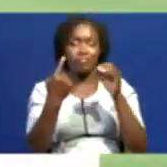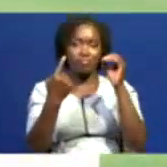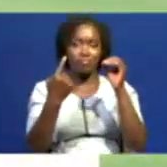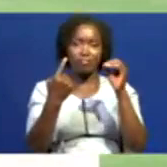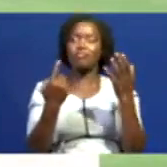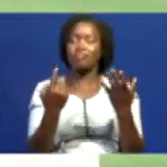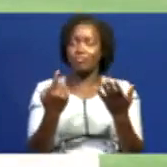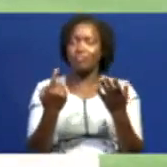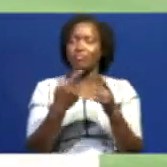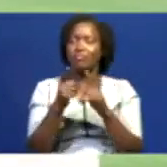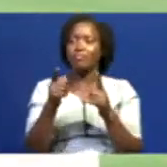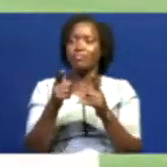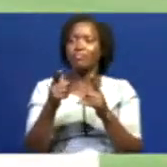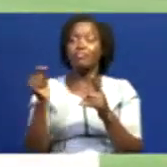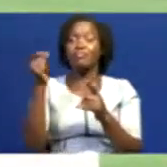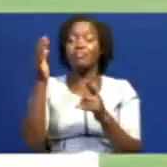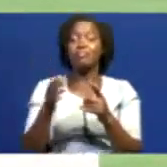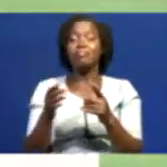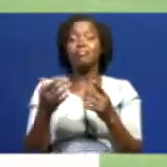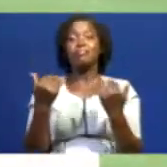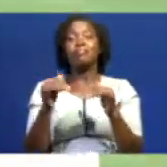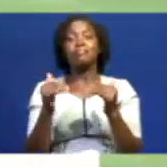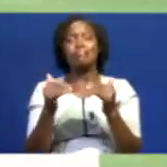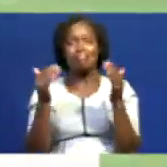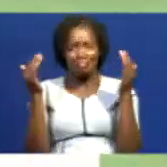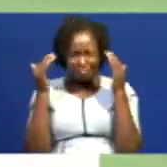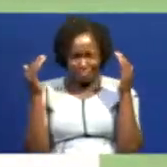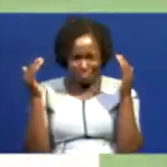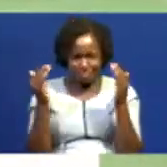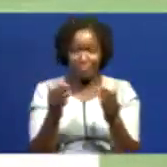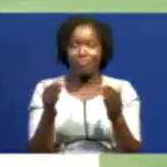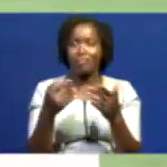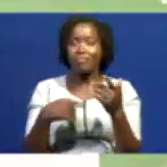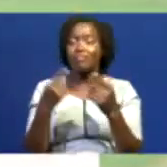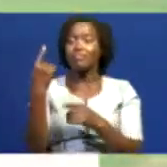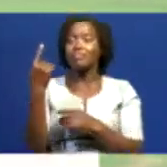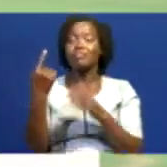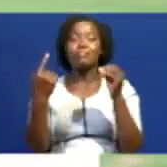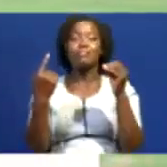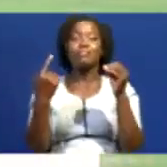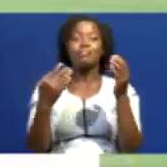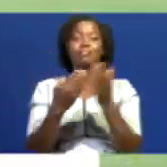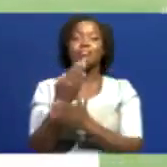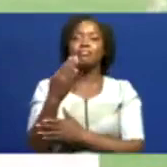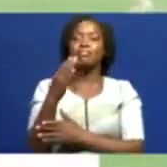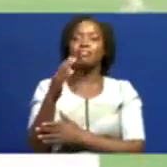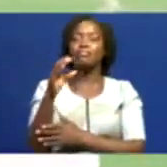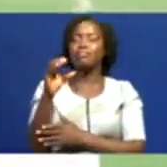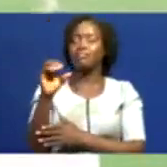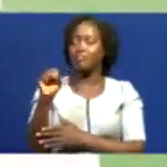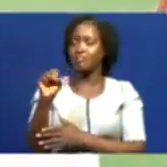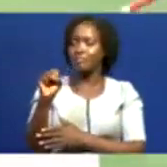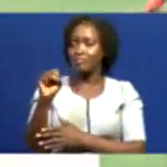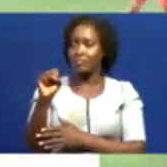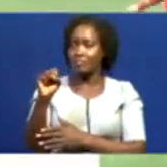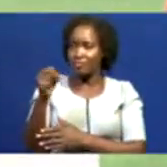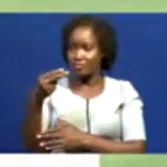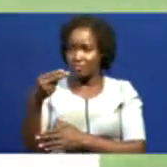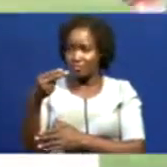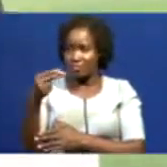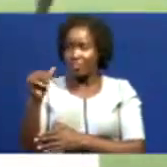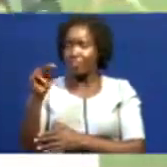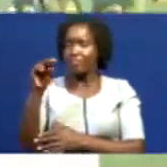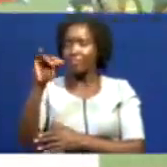Douala, but Starlets played today's match with determination, winning 1-0 through Cynthia Shiluato's second half goal from a free